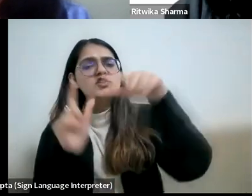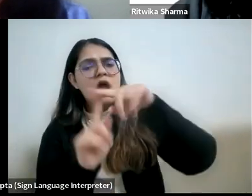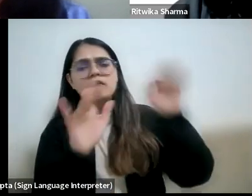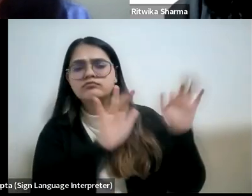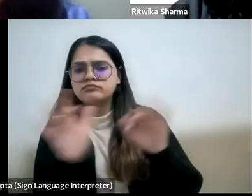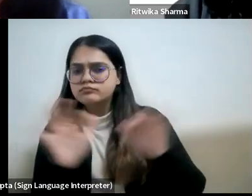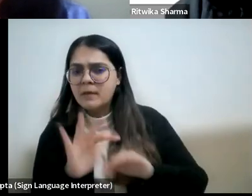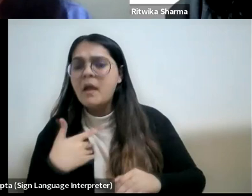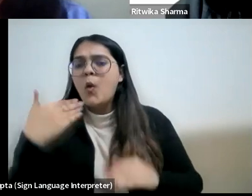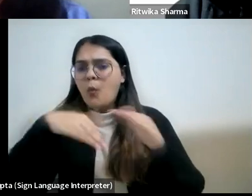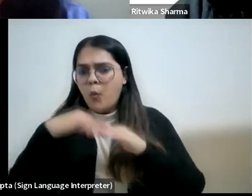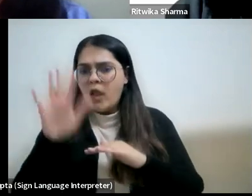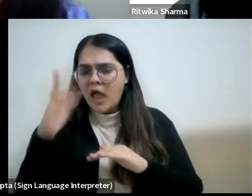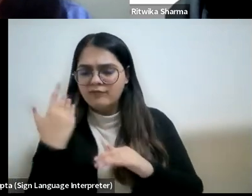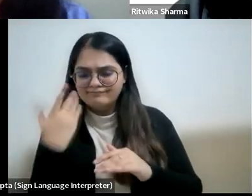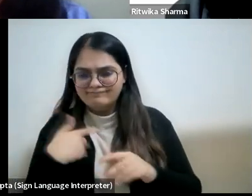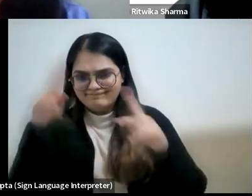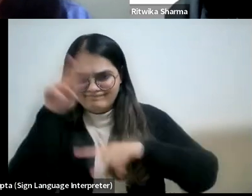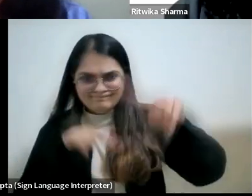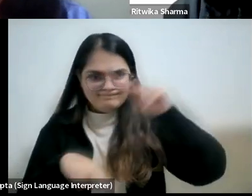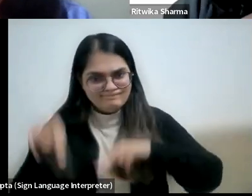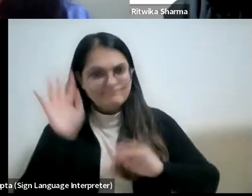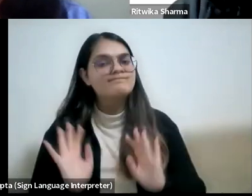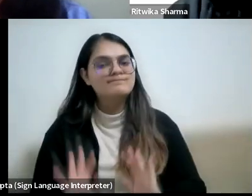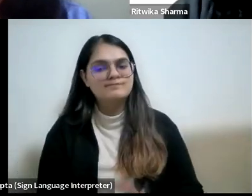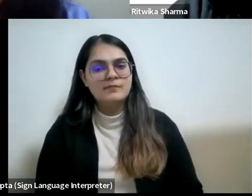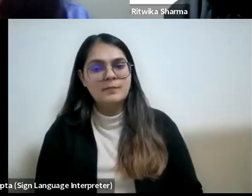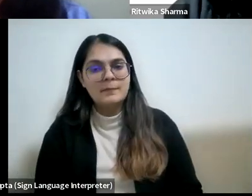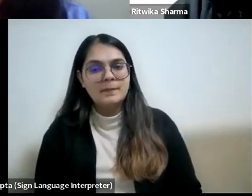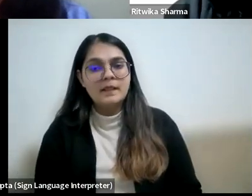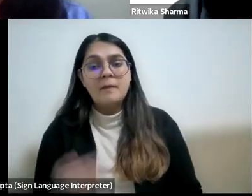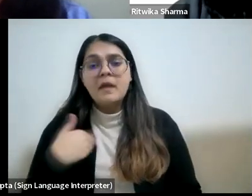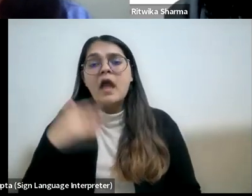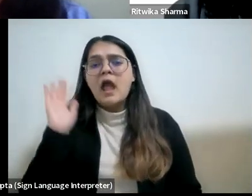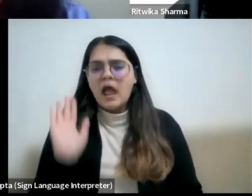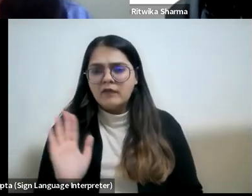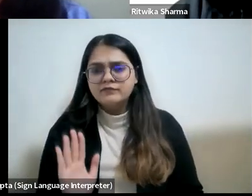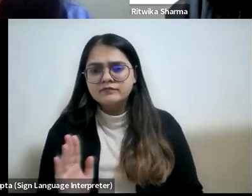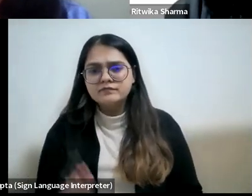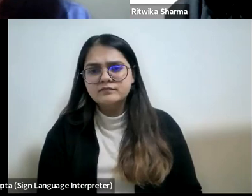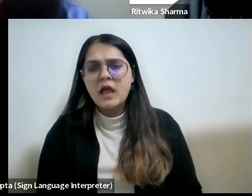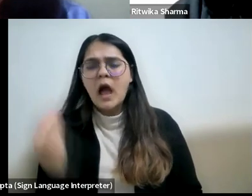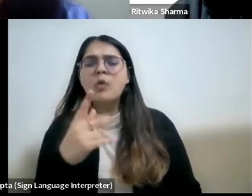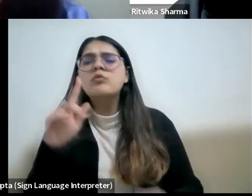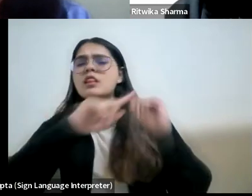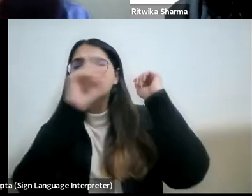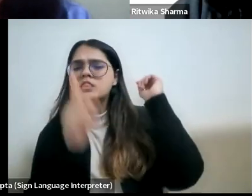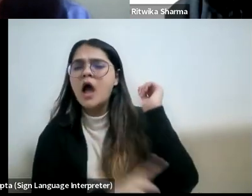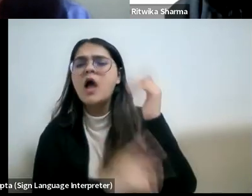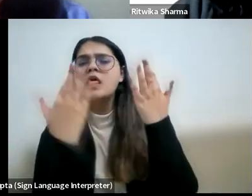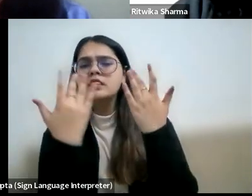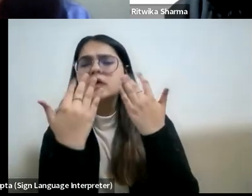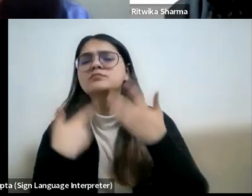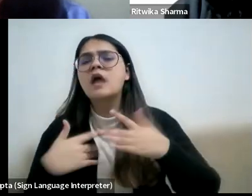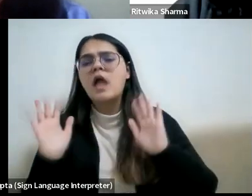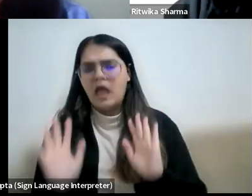taking some of these questions as and when the opportunity arises. In any event, we will set aside around 10 minutes for questions from the